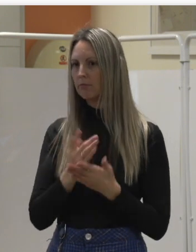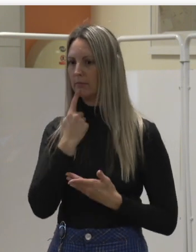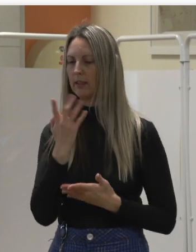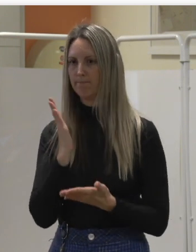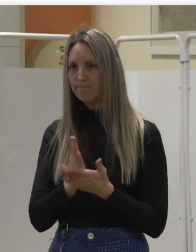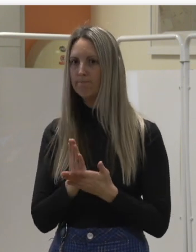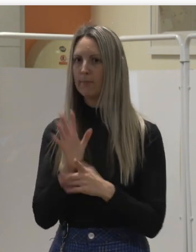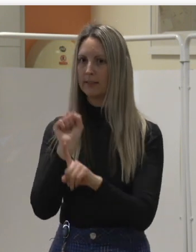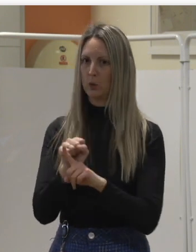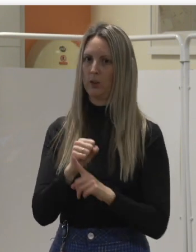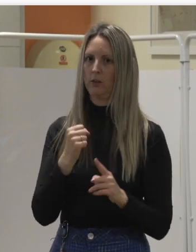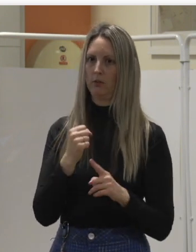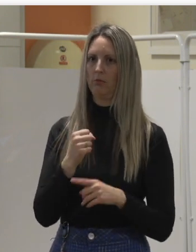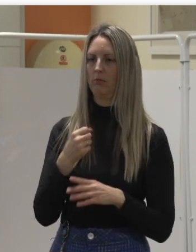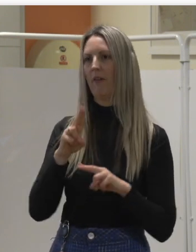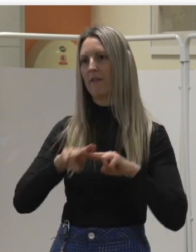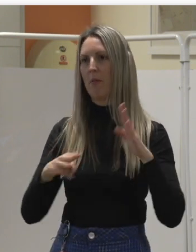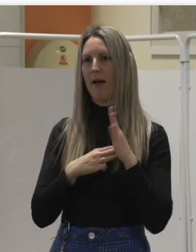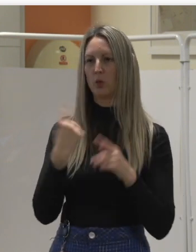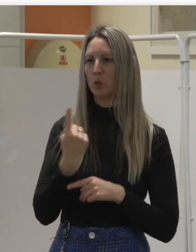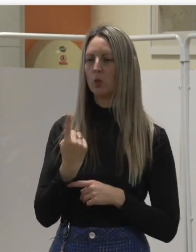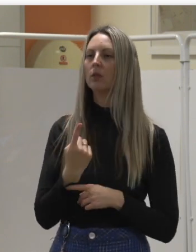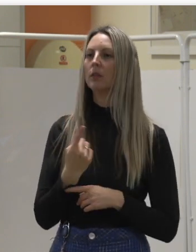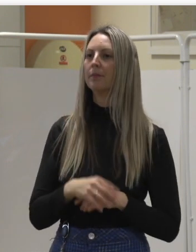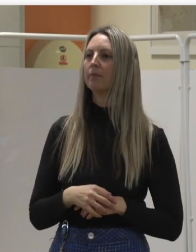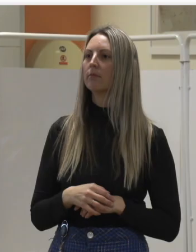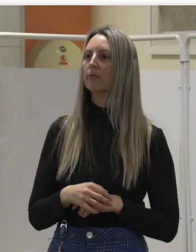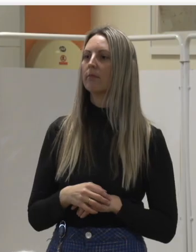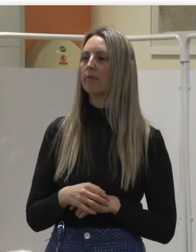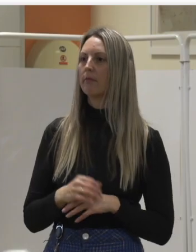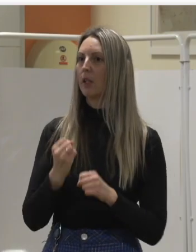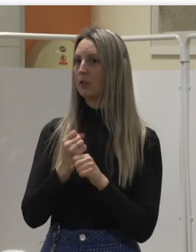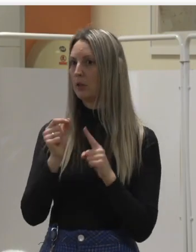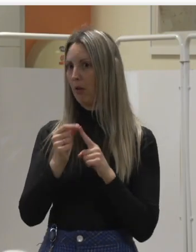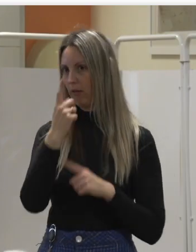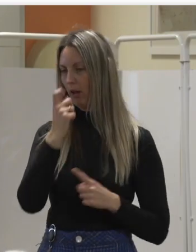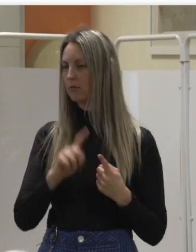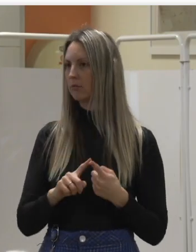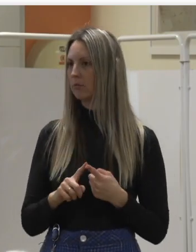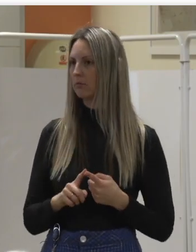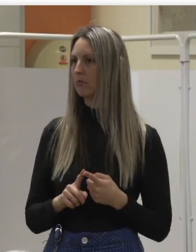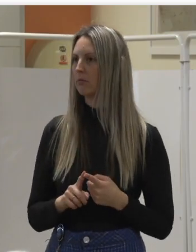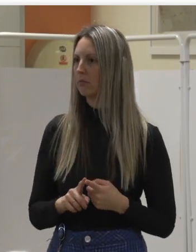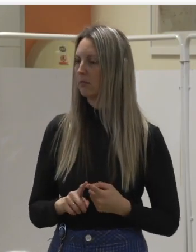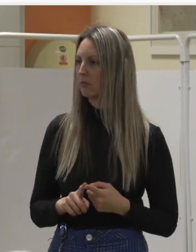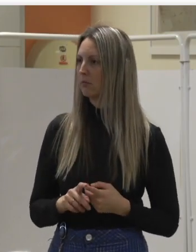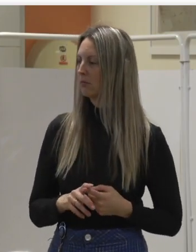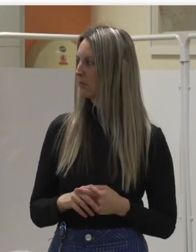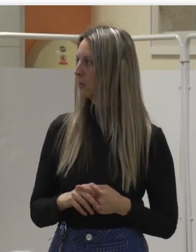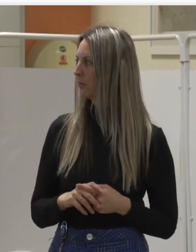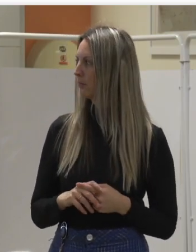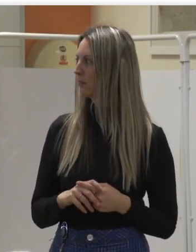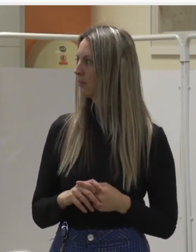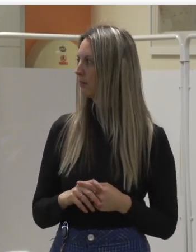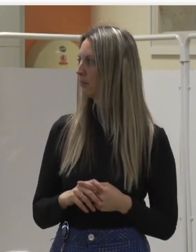this person has these symptoms going on for last 3 years or 4 years. do you think it's fibromyalgia? So most